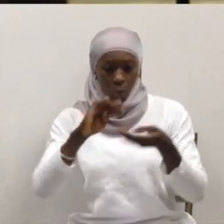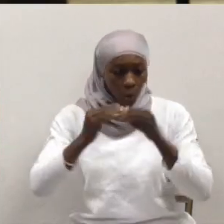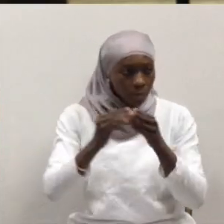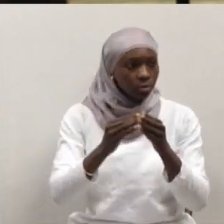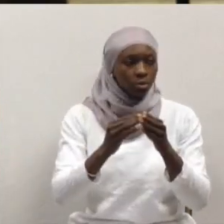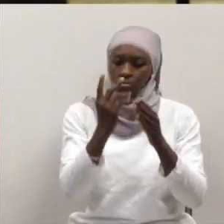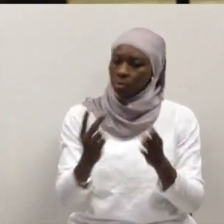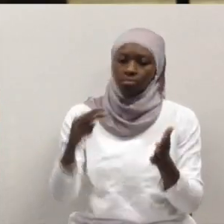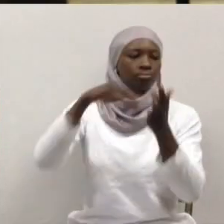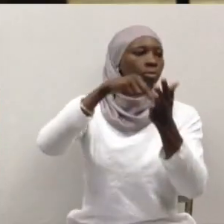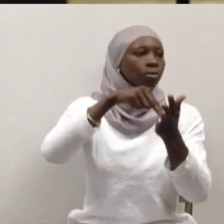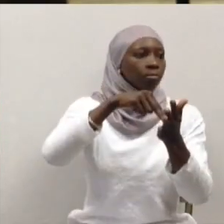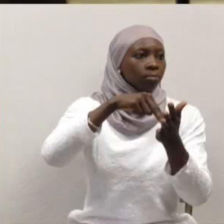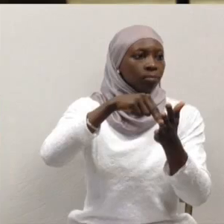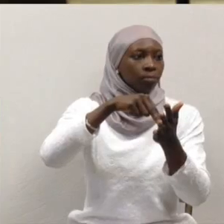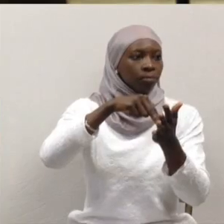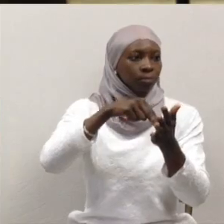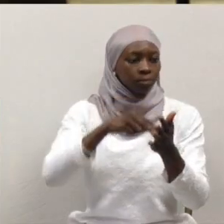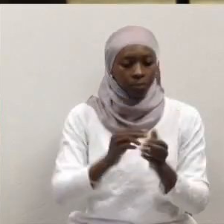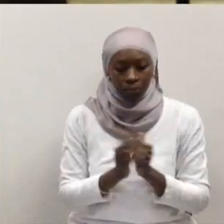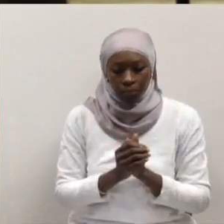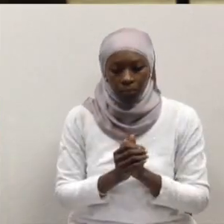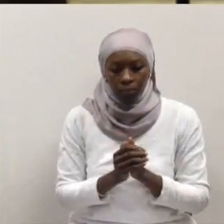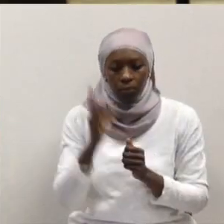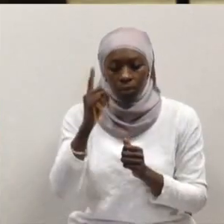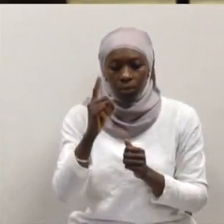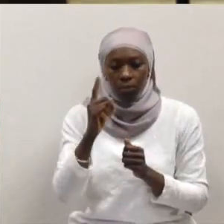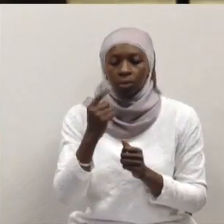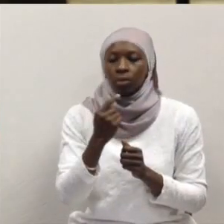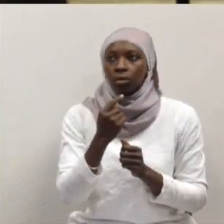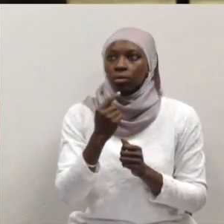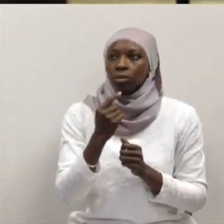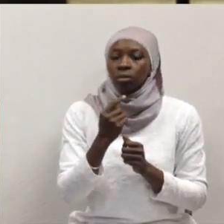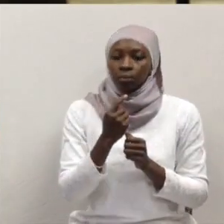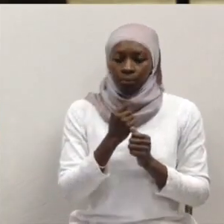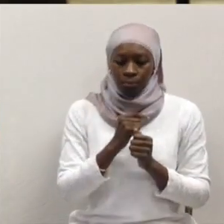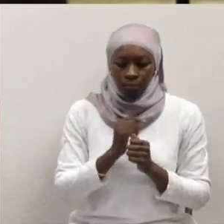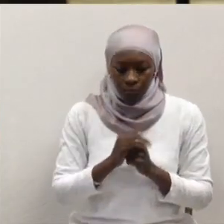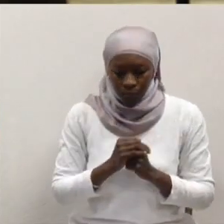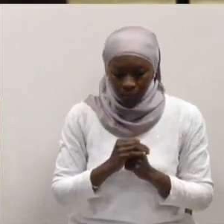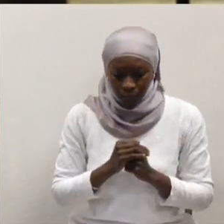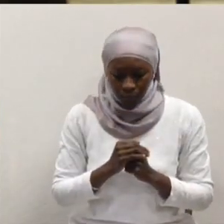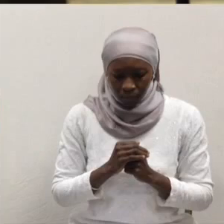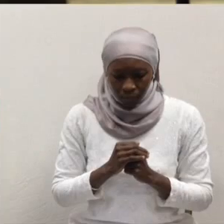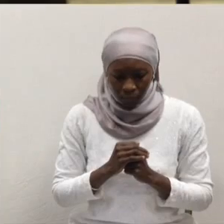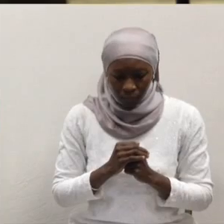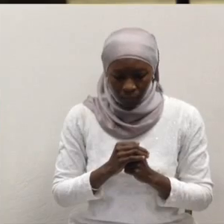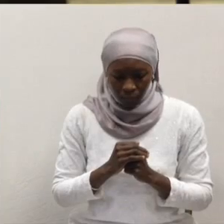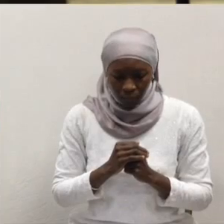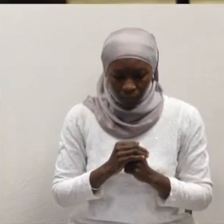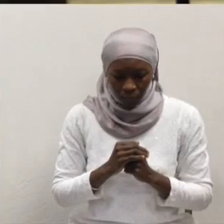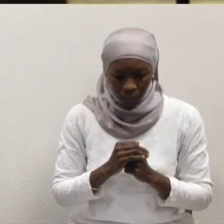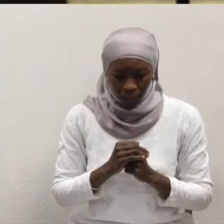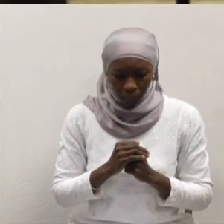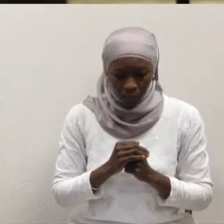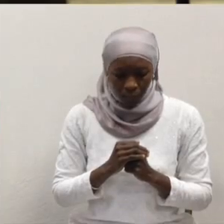Then it says, it is he who sent down tranquility into the hearts of the believers, that they would